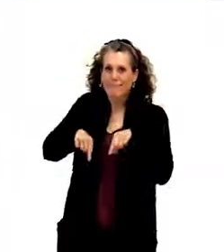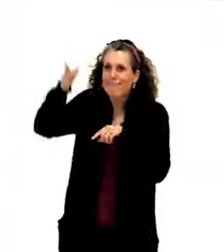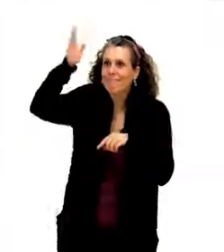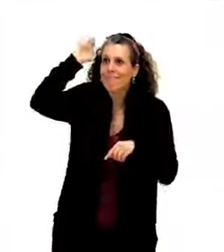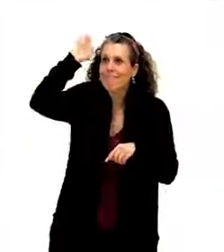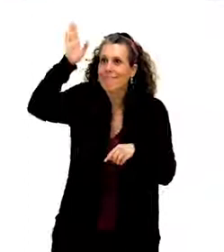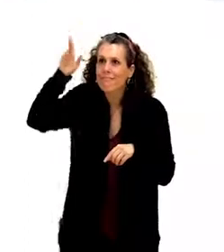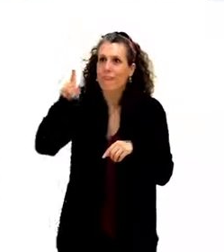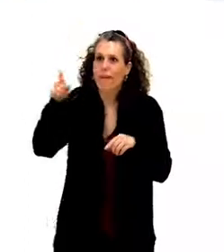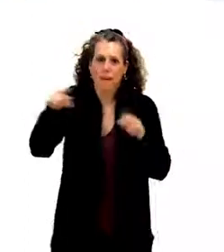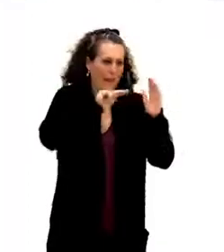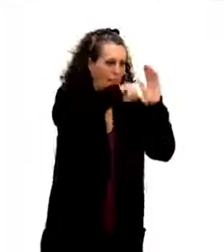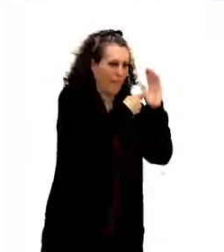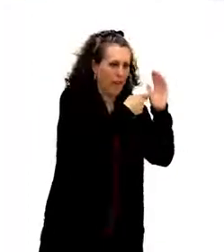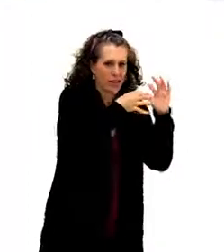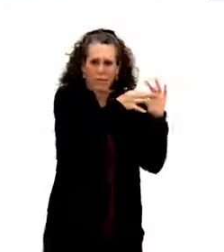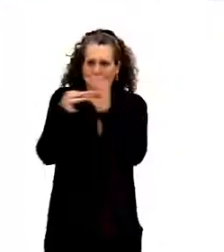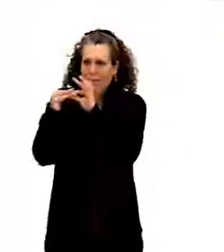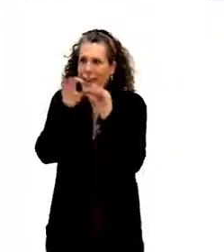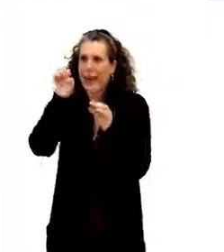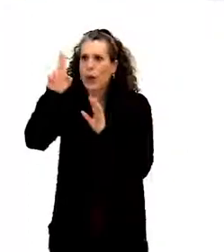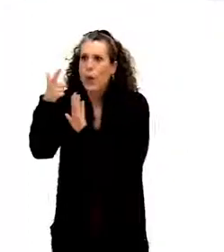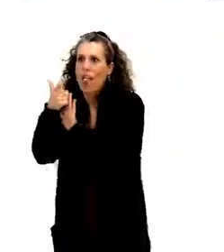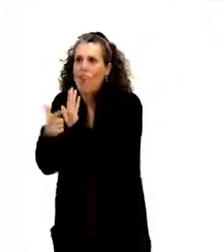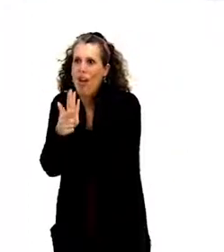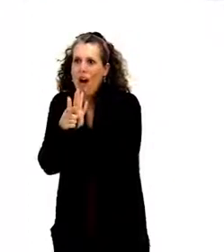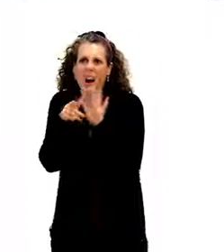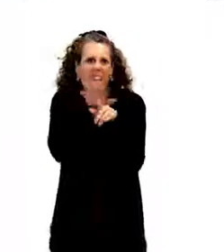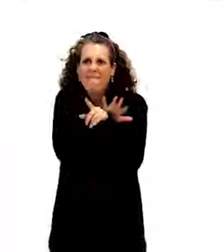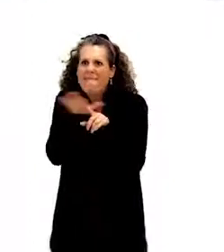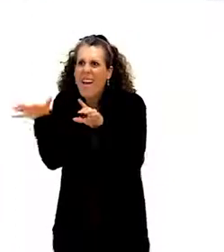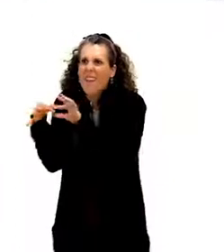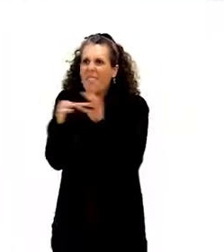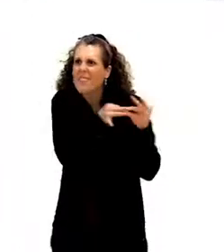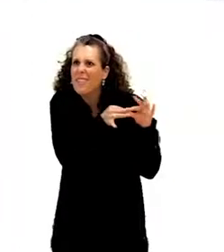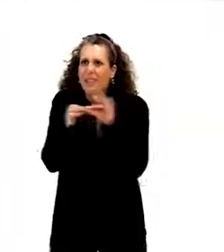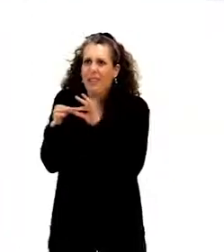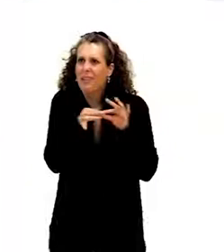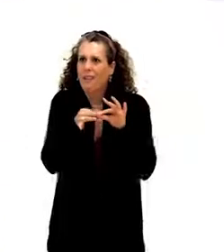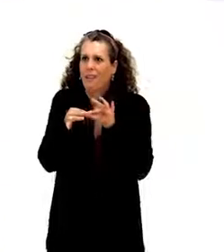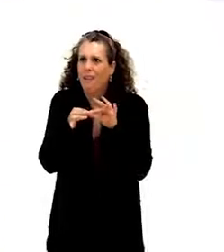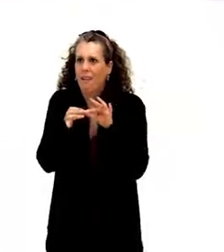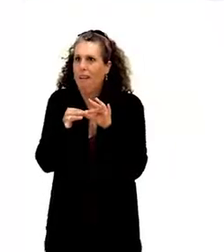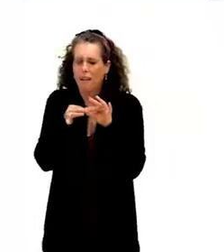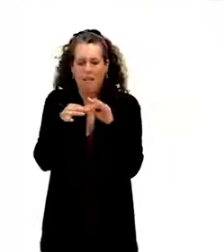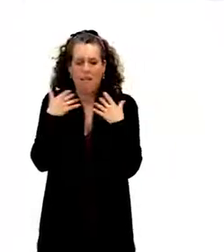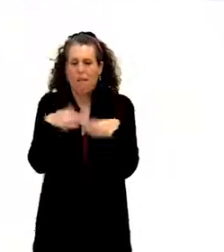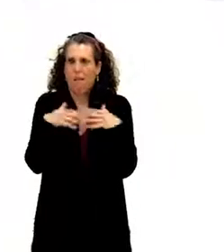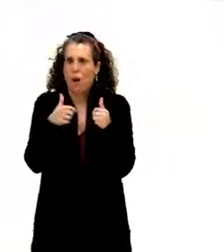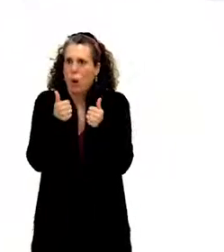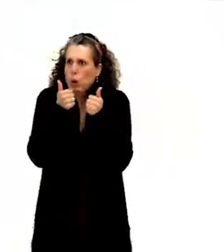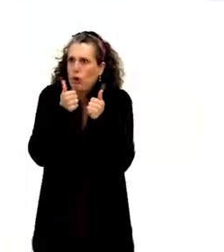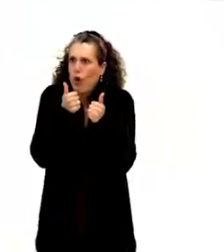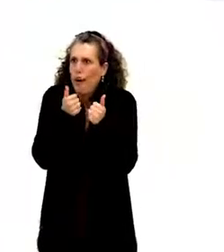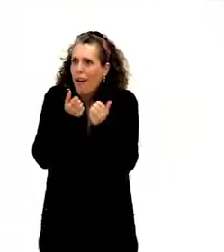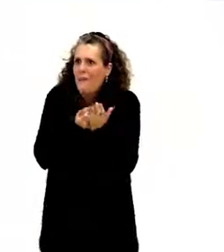convention interacts with the European Union law. Great presentation, great inside knowledge. I'd like to